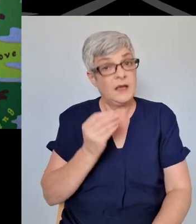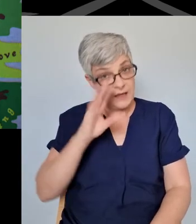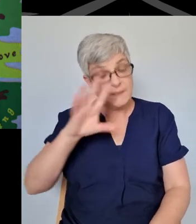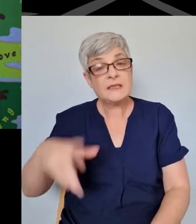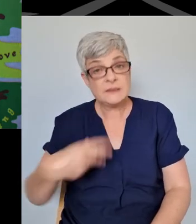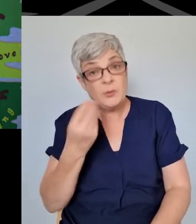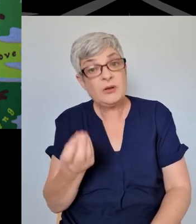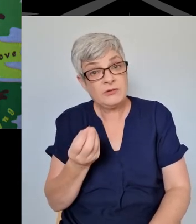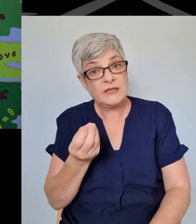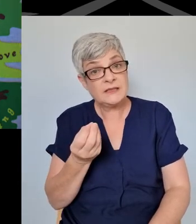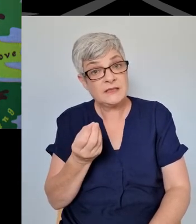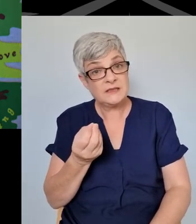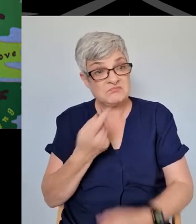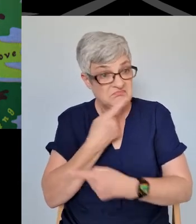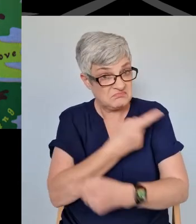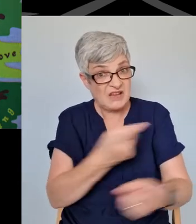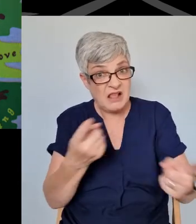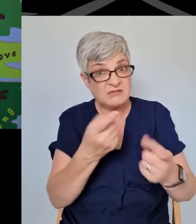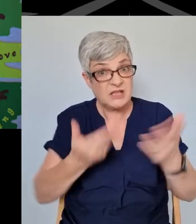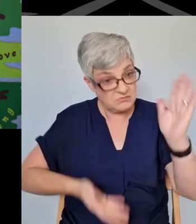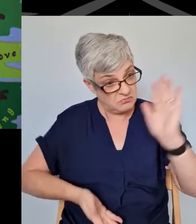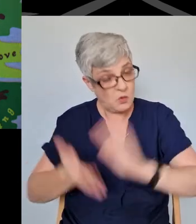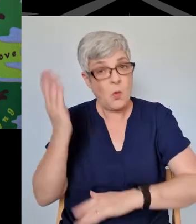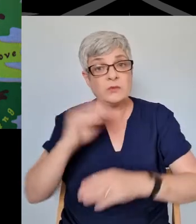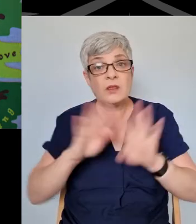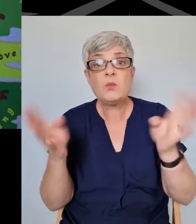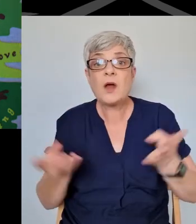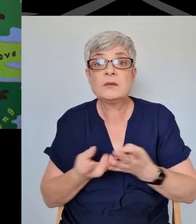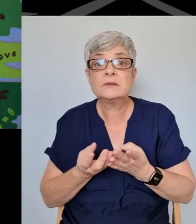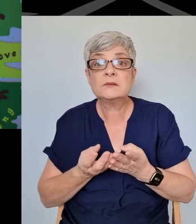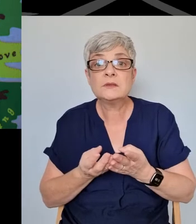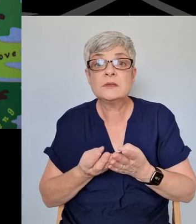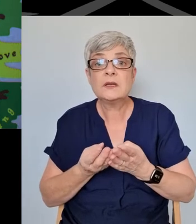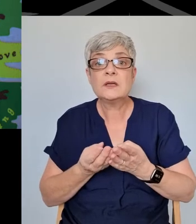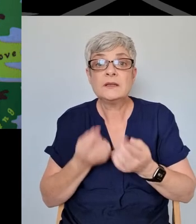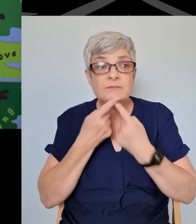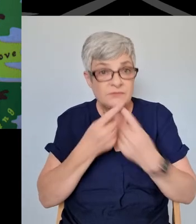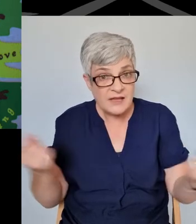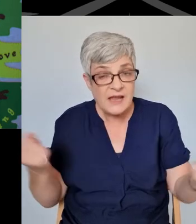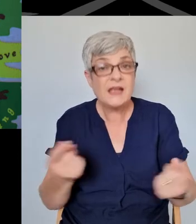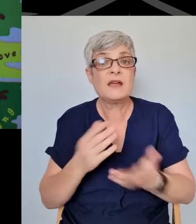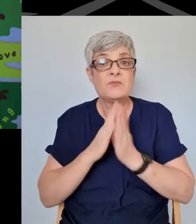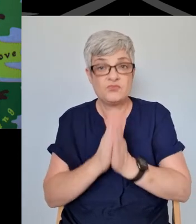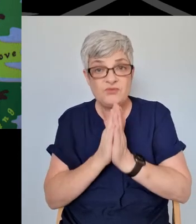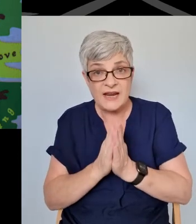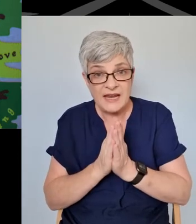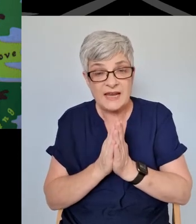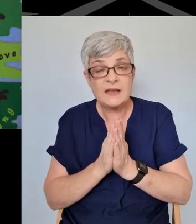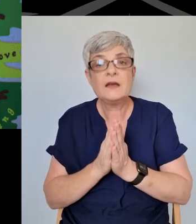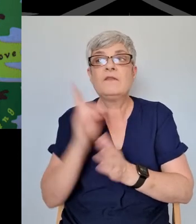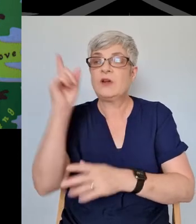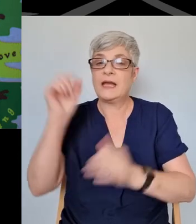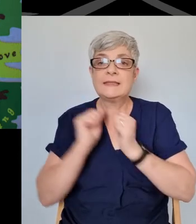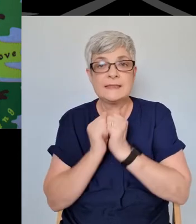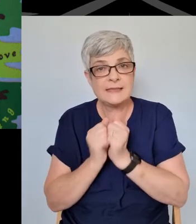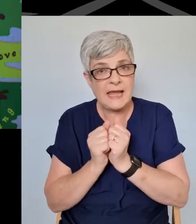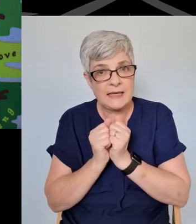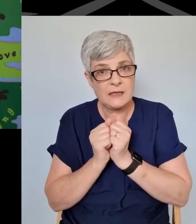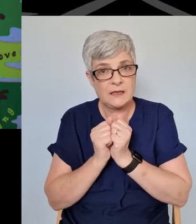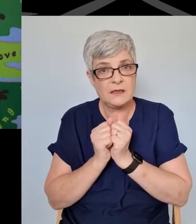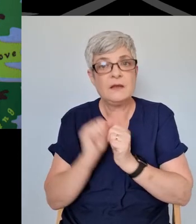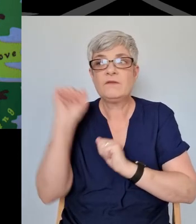who sends us into the world to proclaim and pray for God's sake and for God's kingdom.